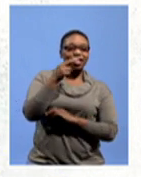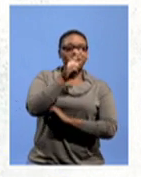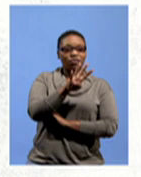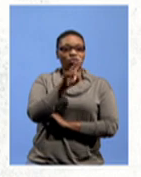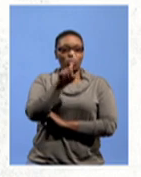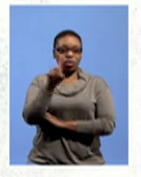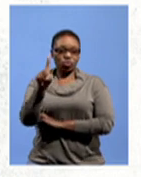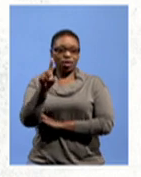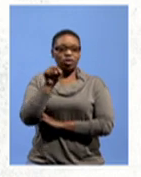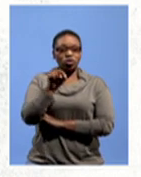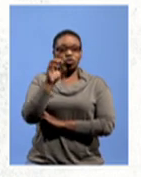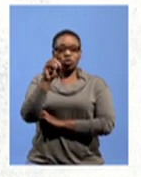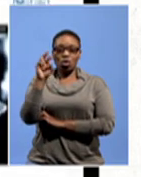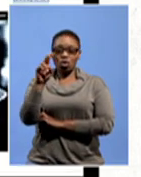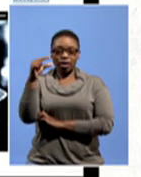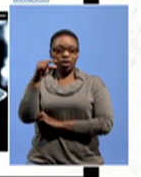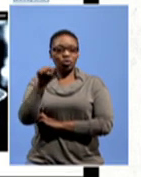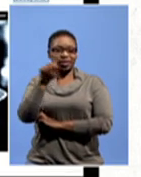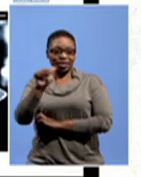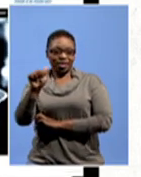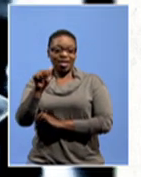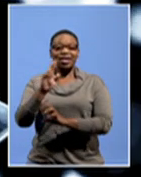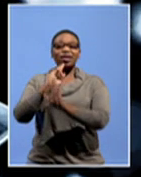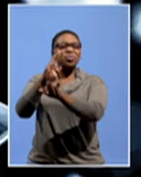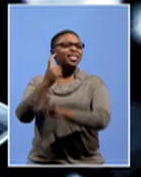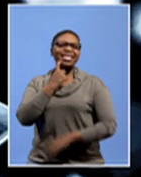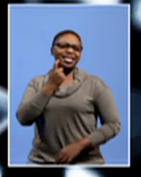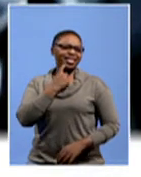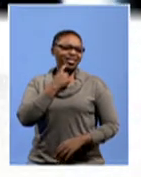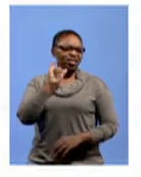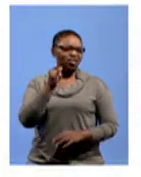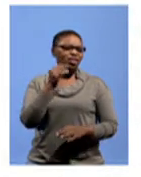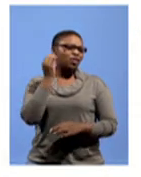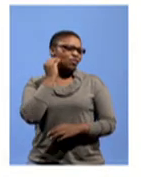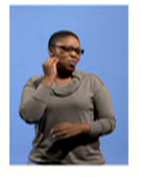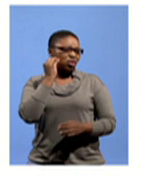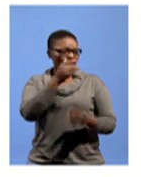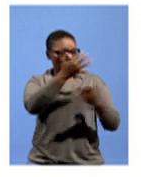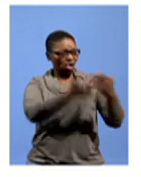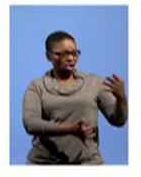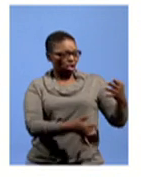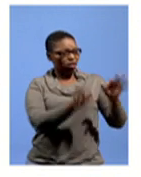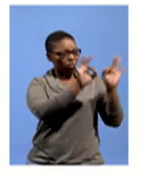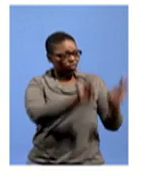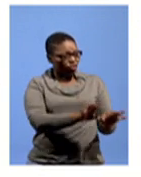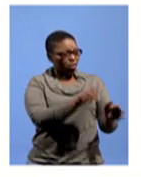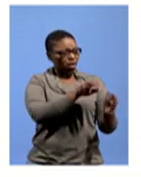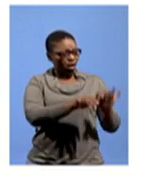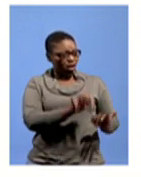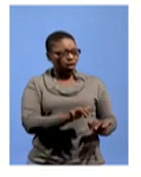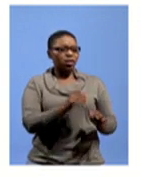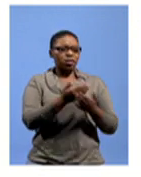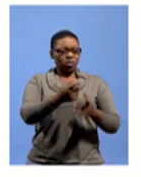real411.org.za. Reporting disinformation is easy. Just fill out the details and include a link to the disinformation with a